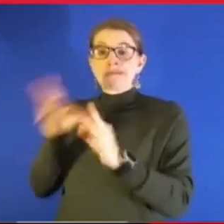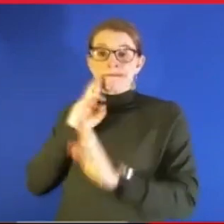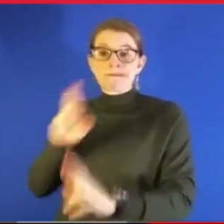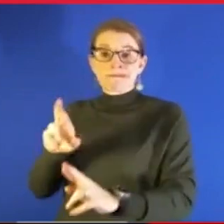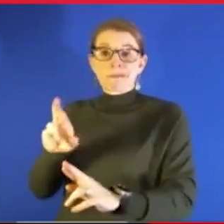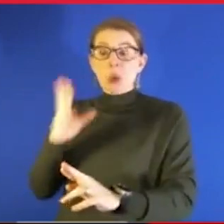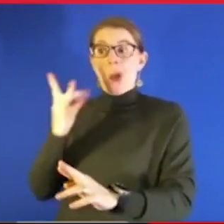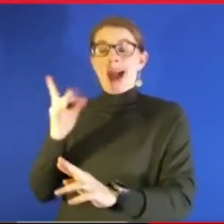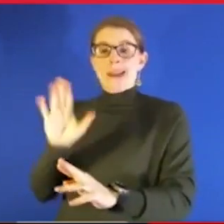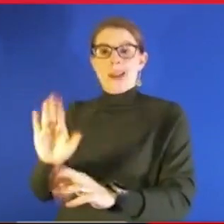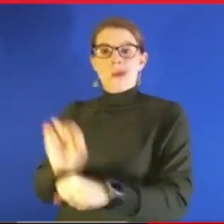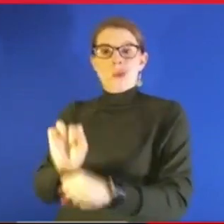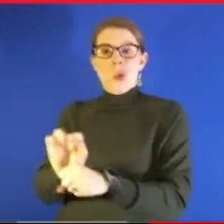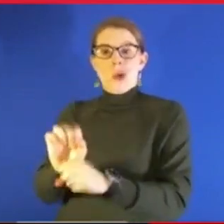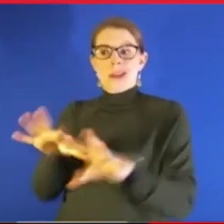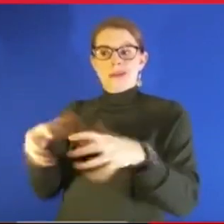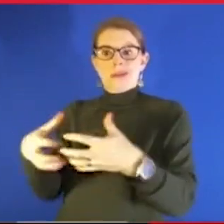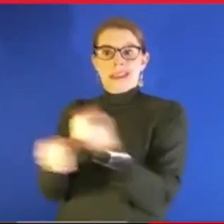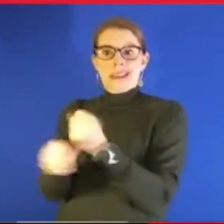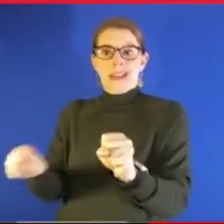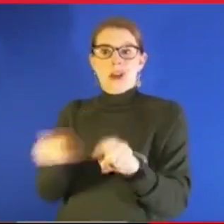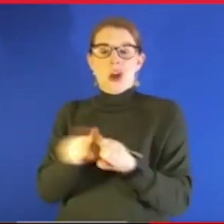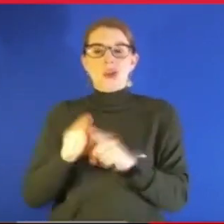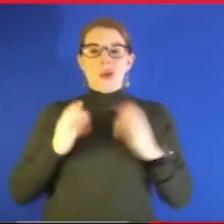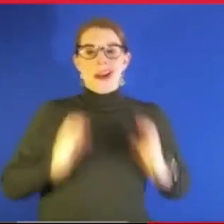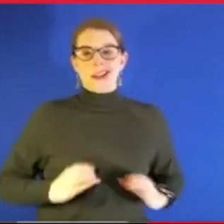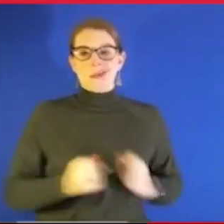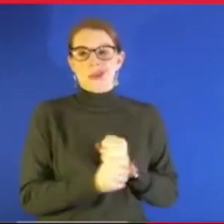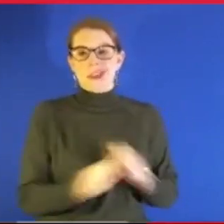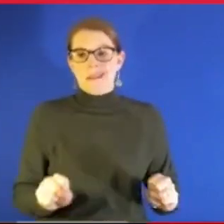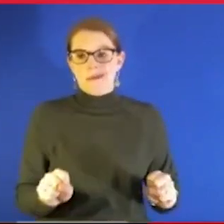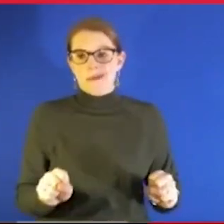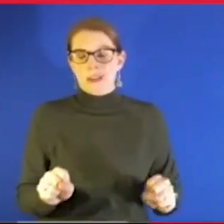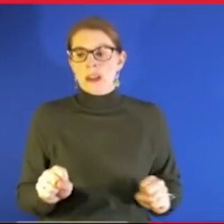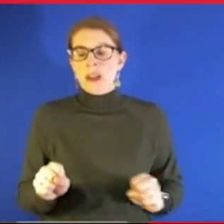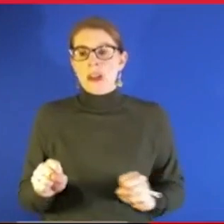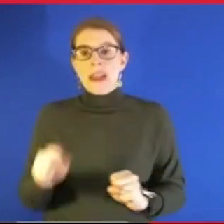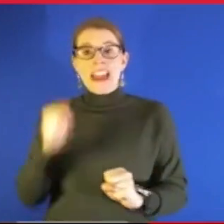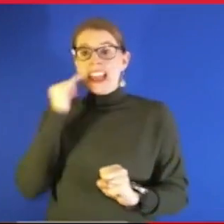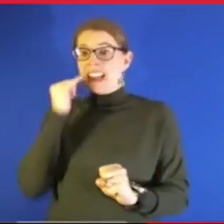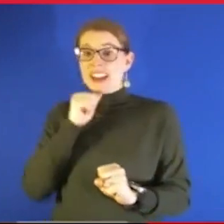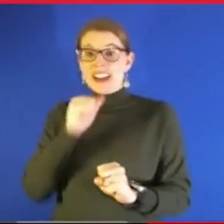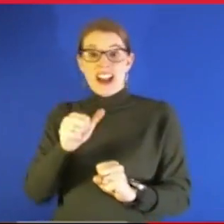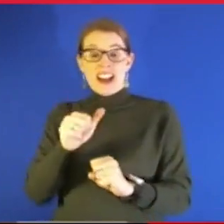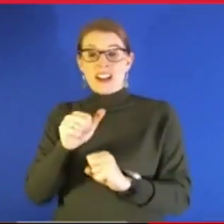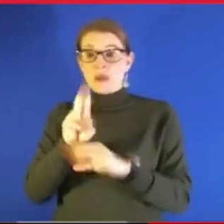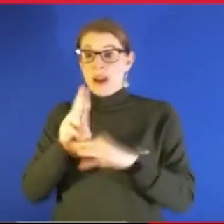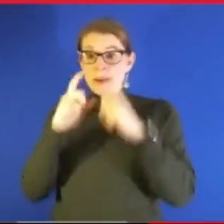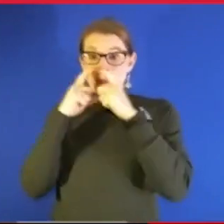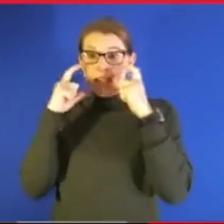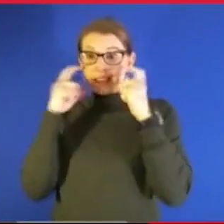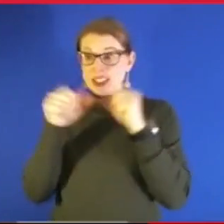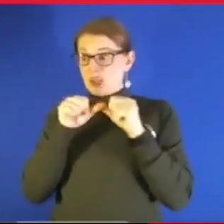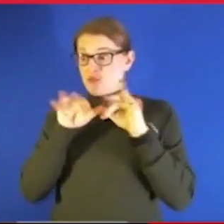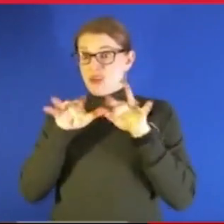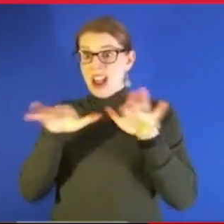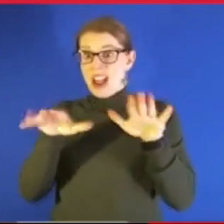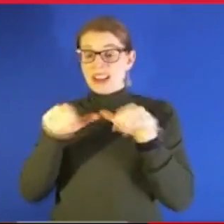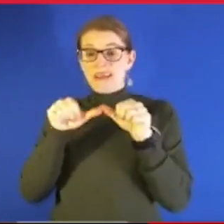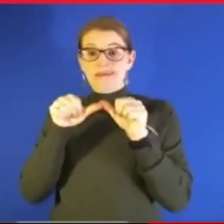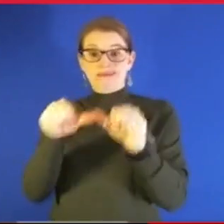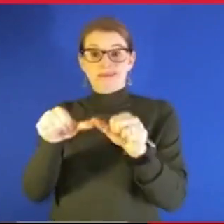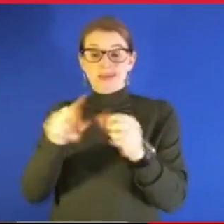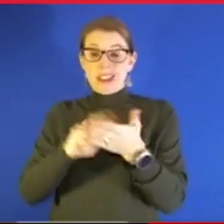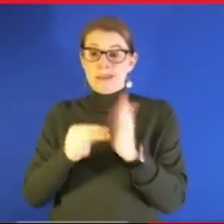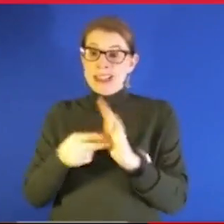employees safe and to try to keep the customers safe. And the bottom line is if we don't do this and we let the spread continue, you're going to